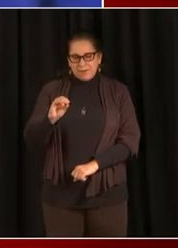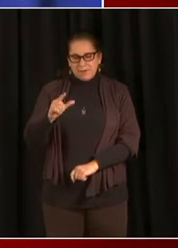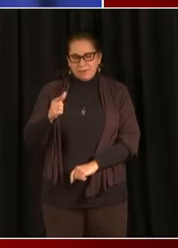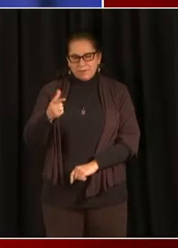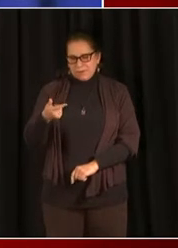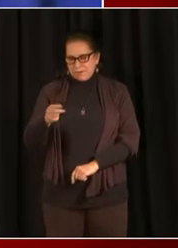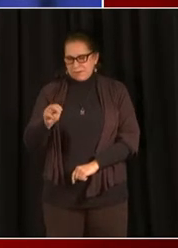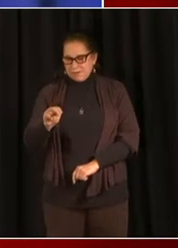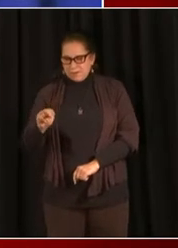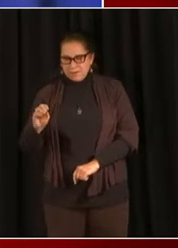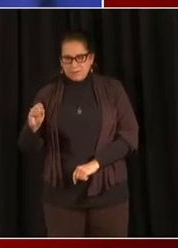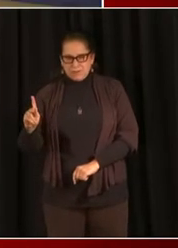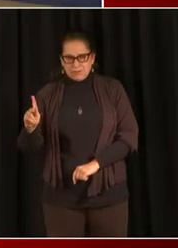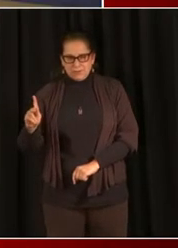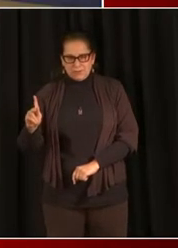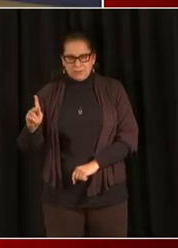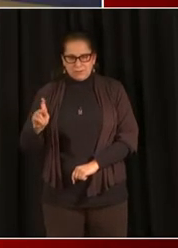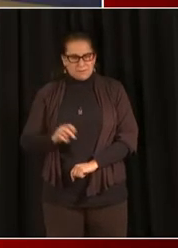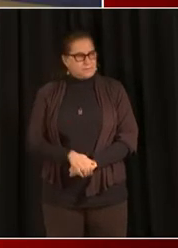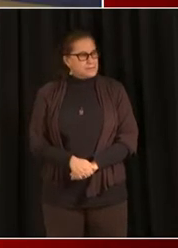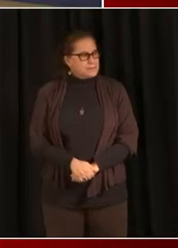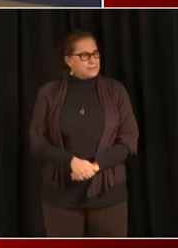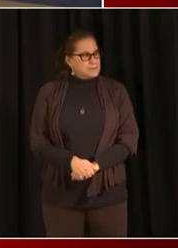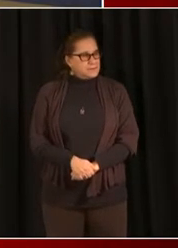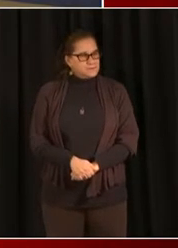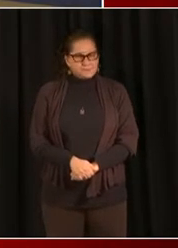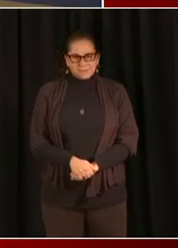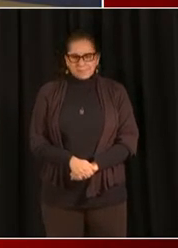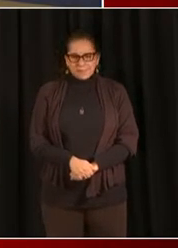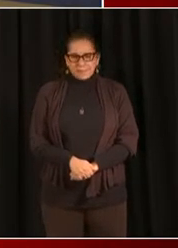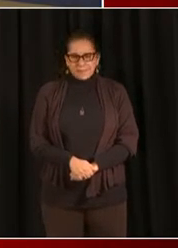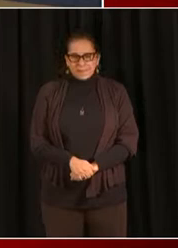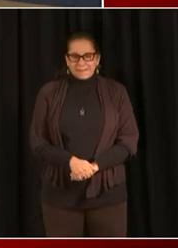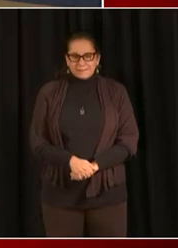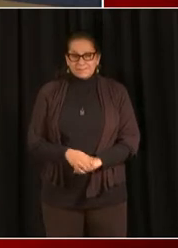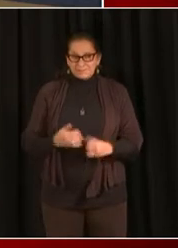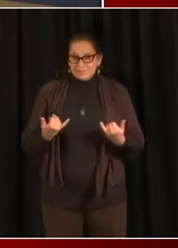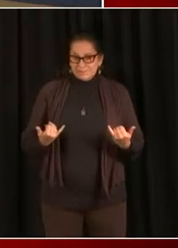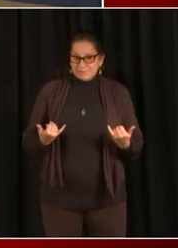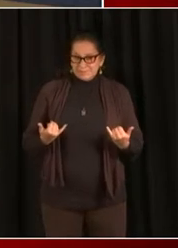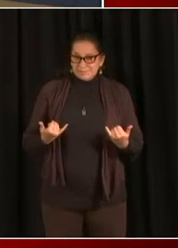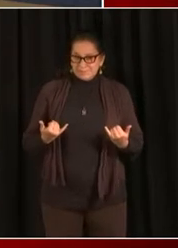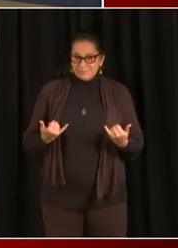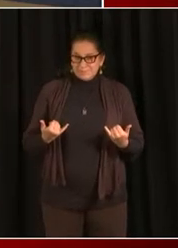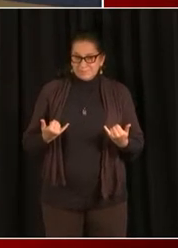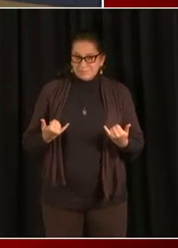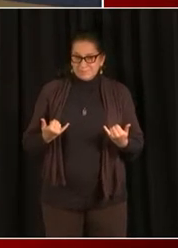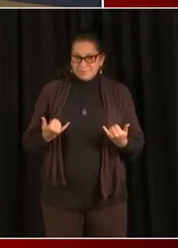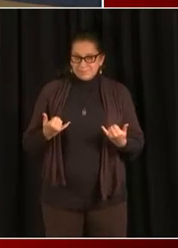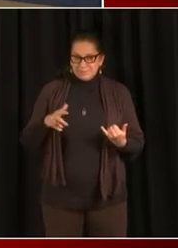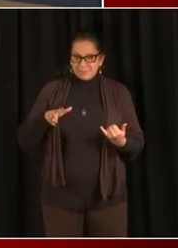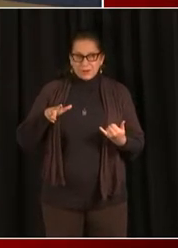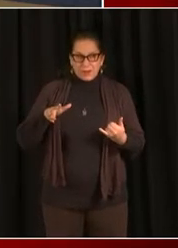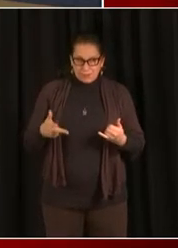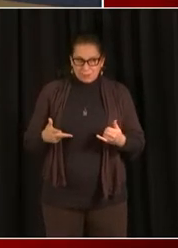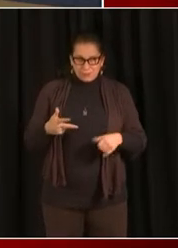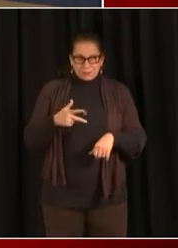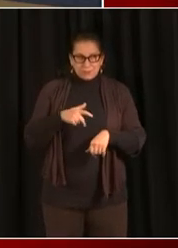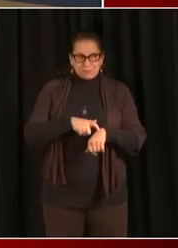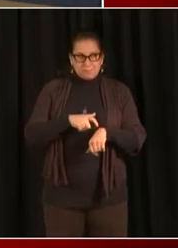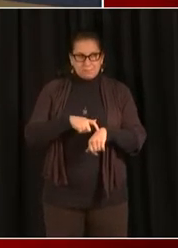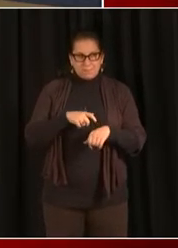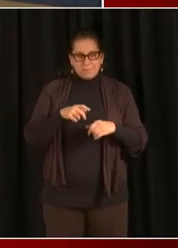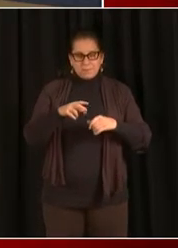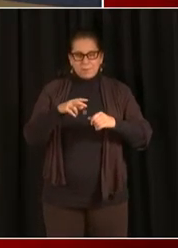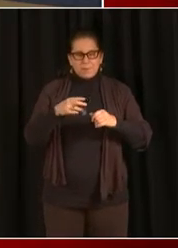Mayor. So as the Deputy Mayor mentioned, this is the third fund under the Bridge Fund. So excited